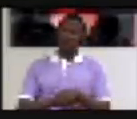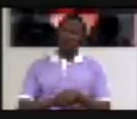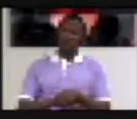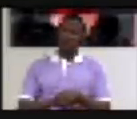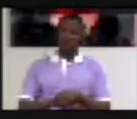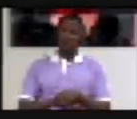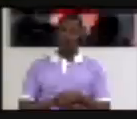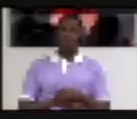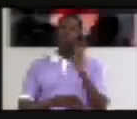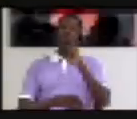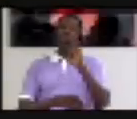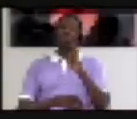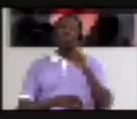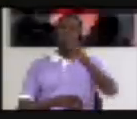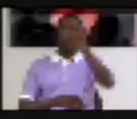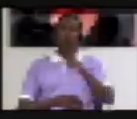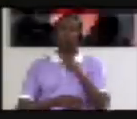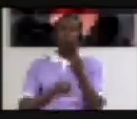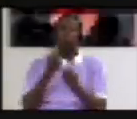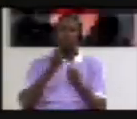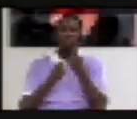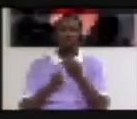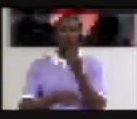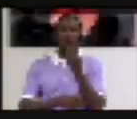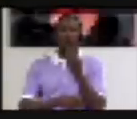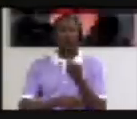What was the question? Sorry.